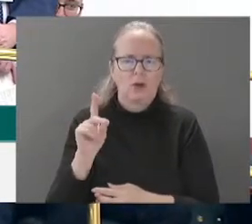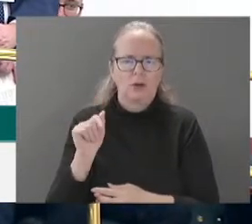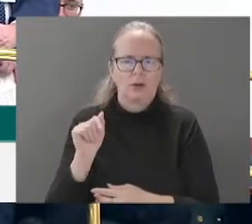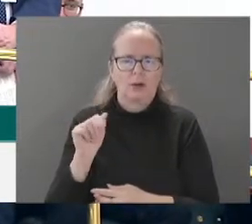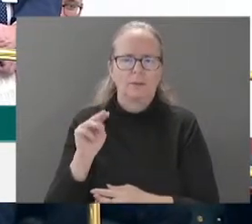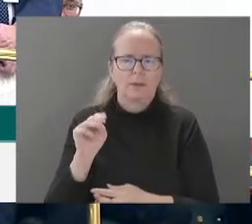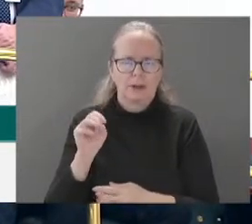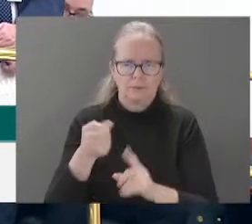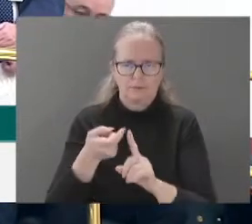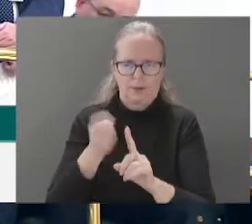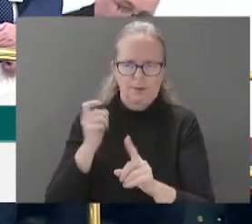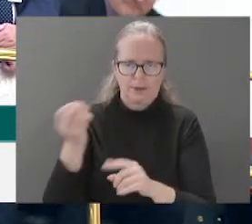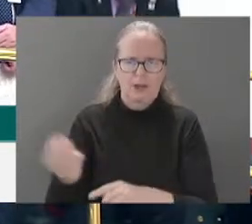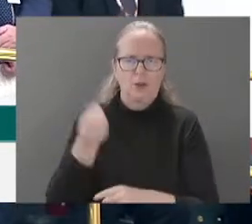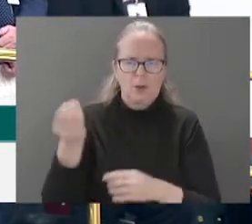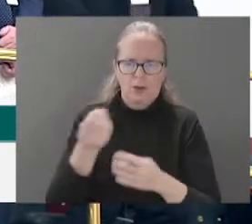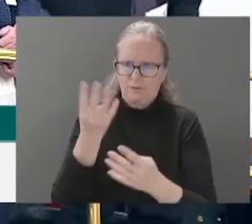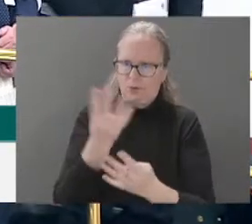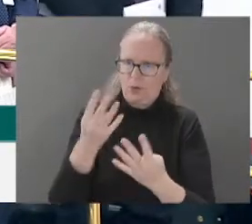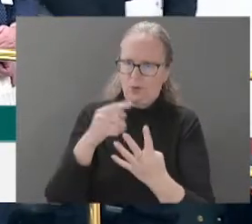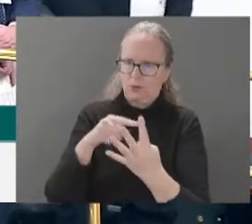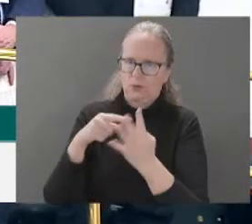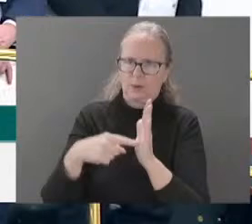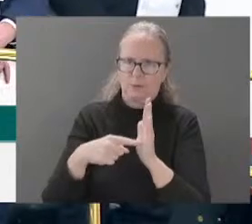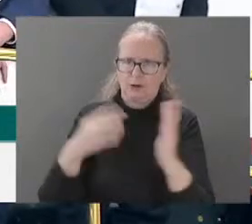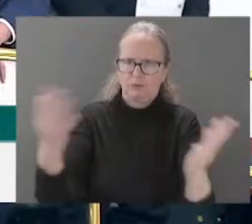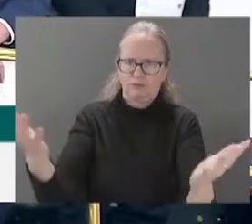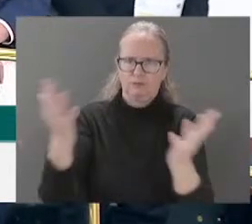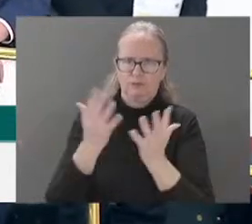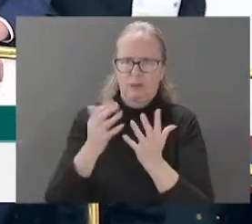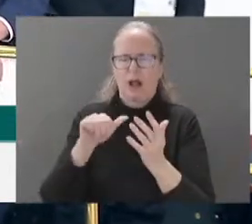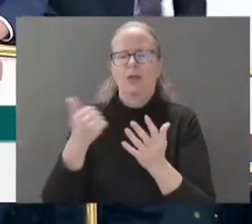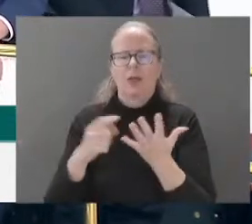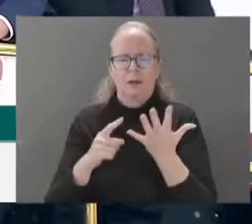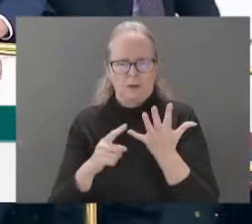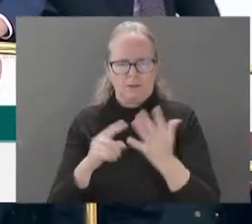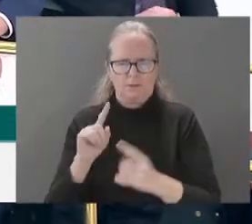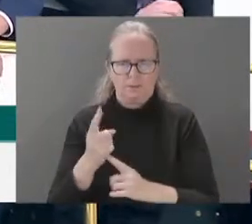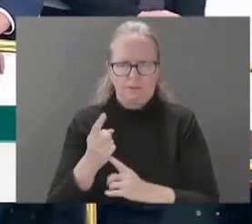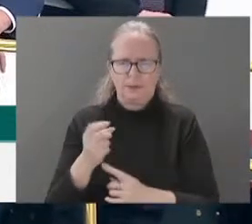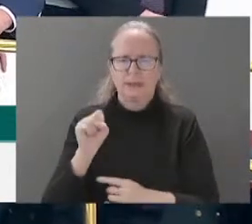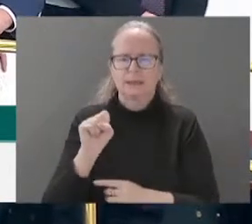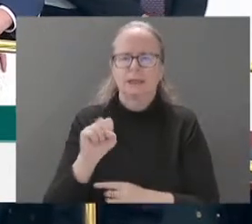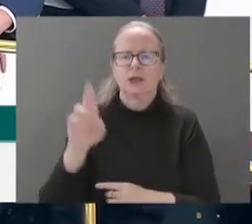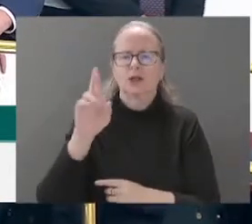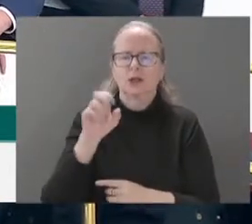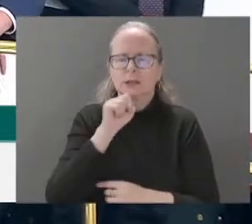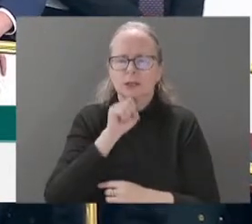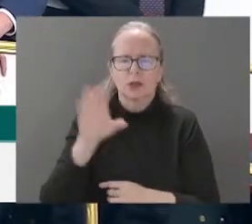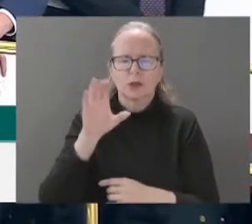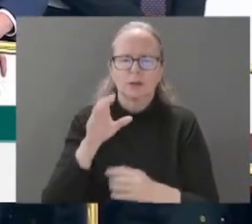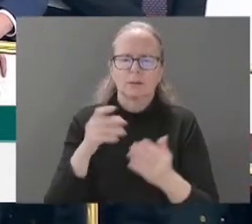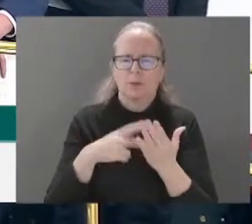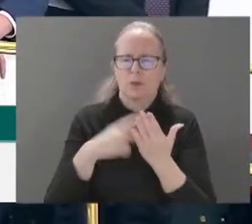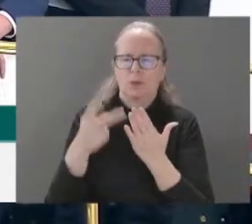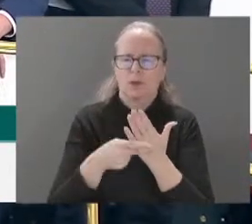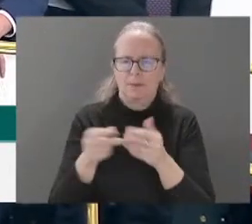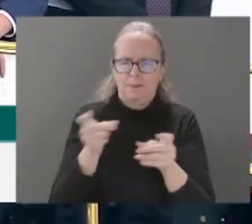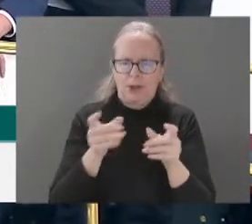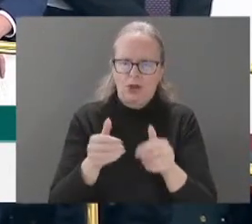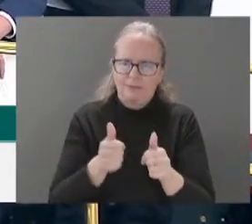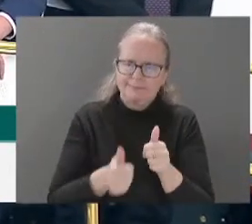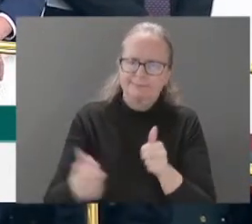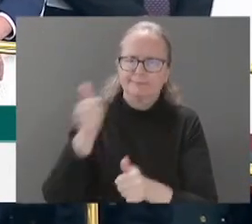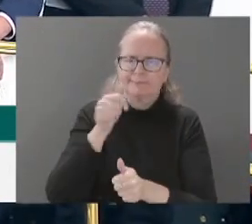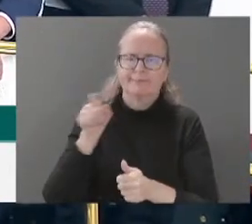by Mitch aderson senior program manager with the Midwest Office of the Council of state government lastly from the government